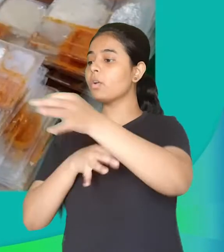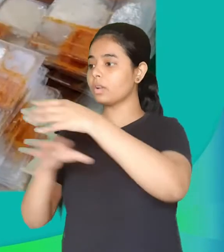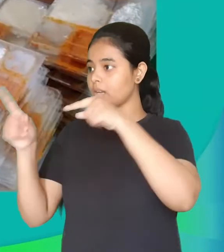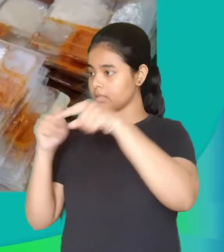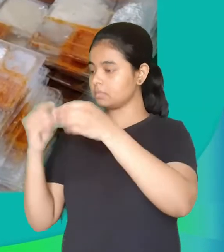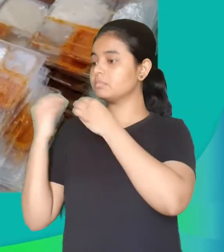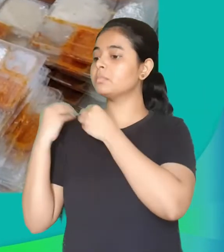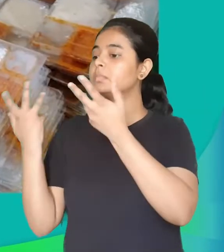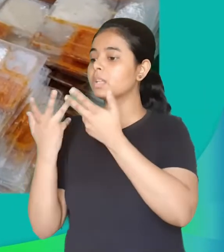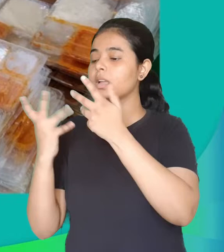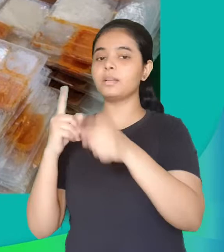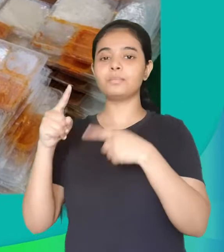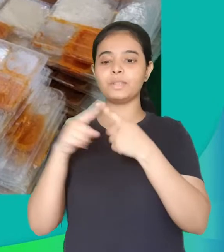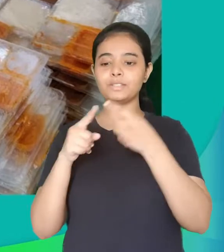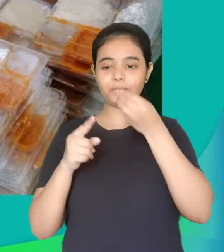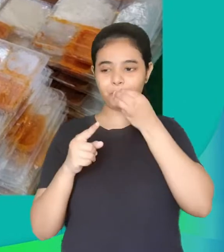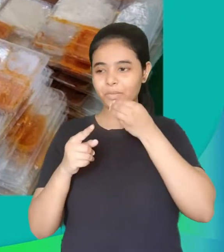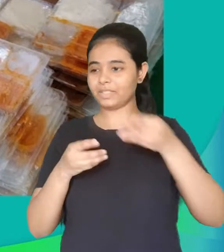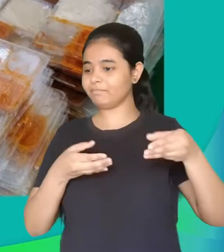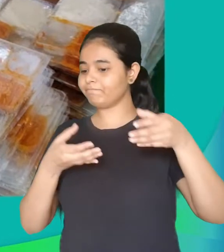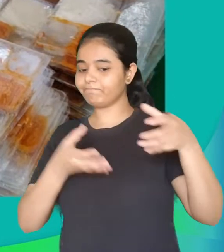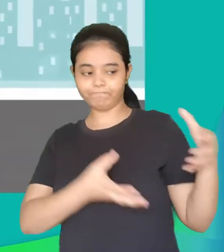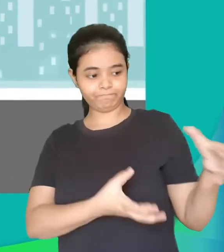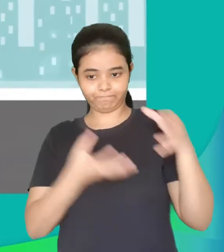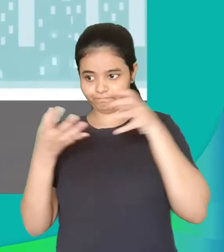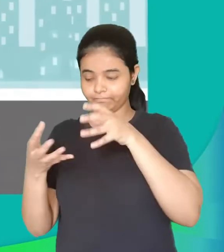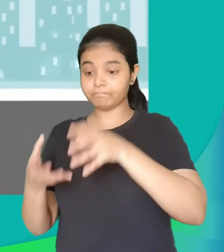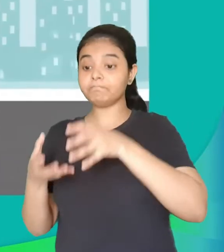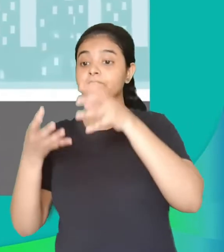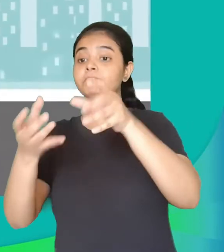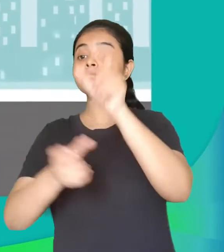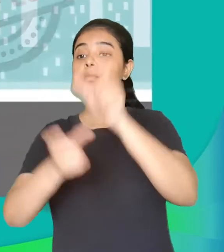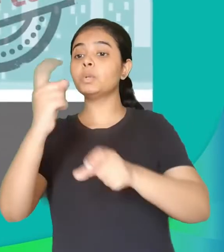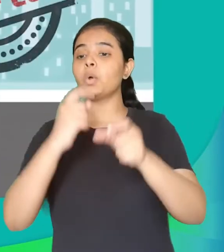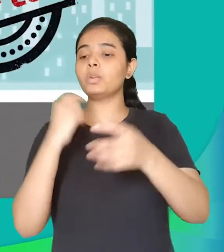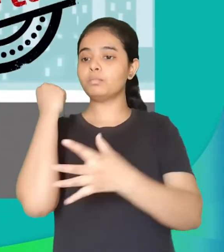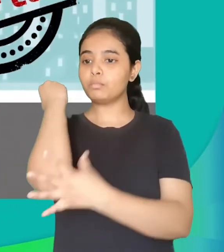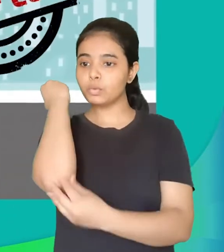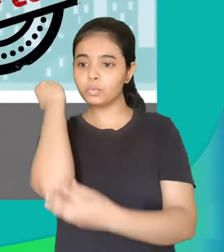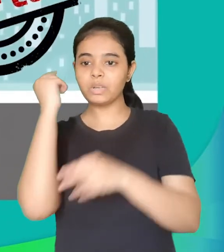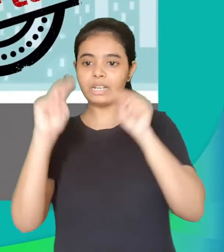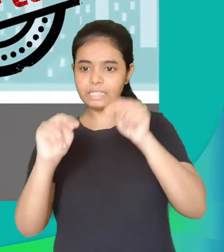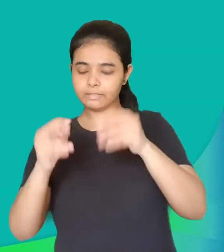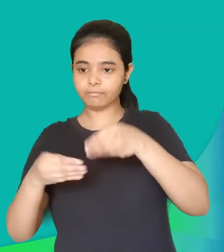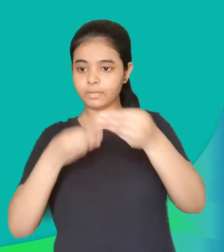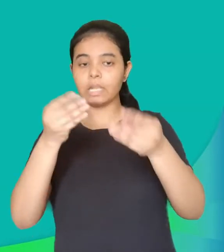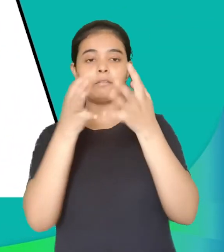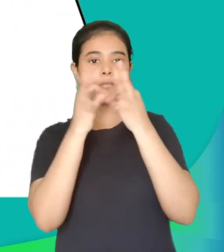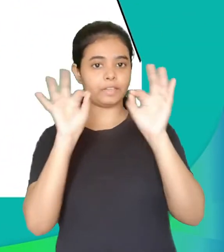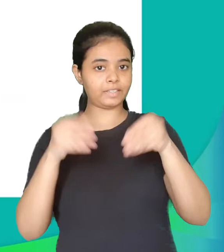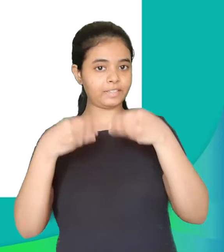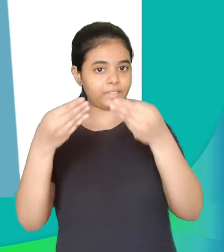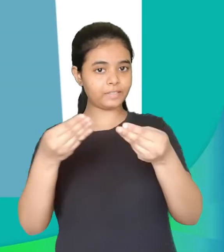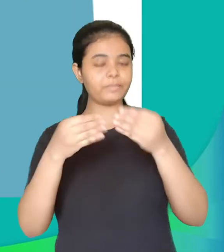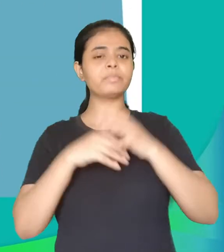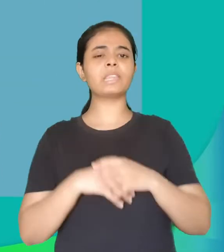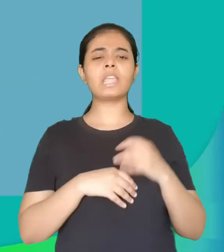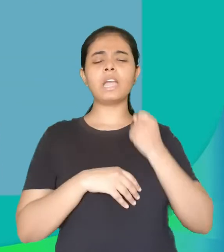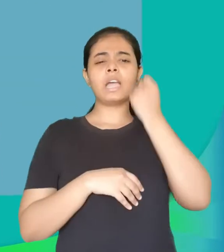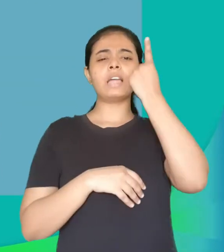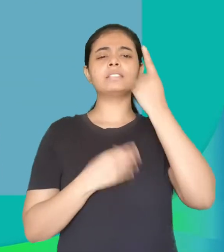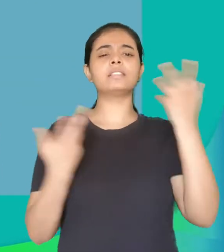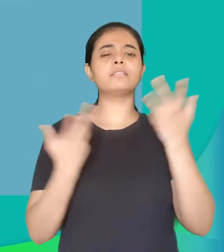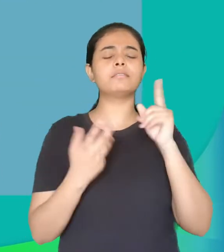those who are engaged in distribution of surplus food to any person free of cost. Before moving